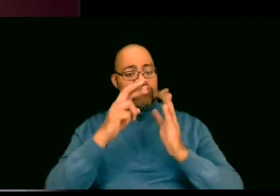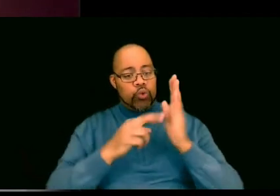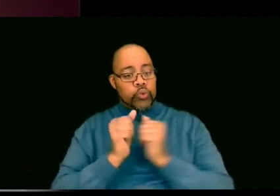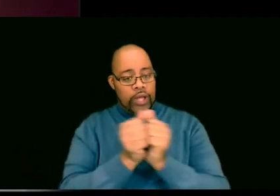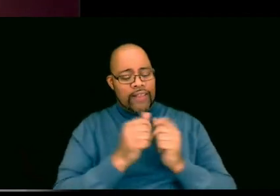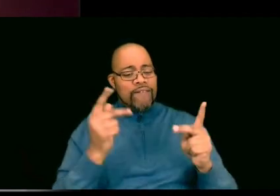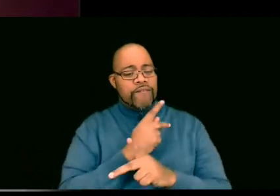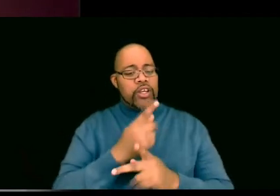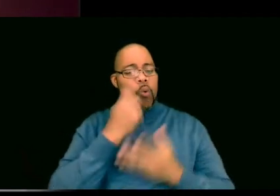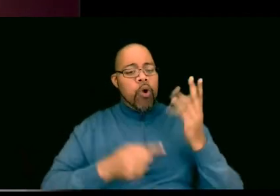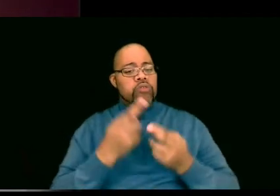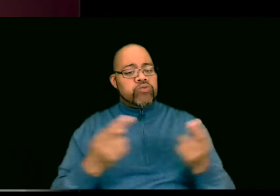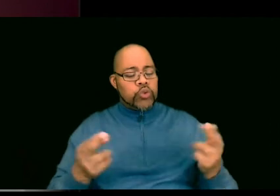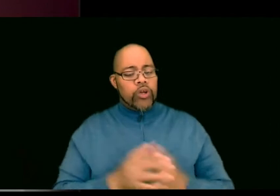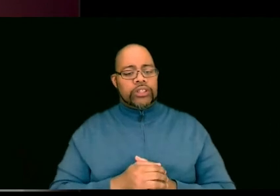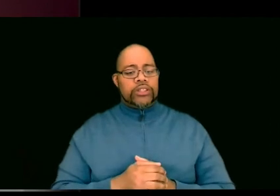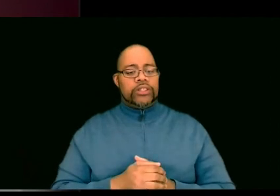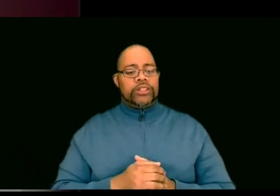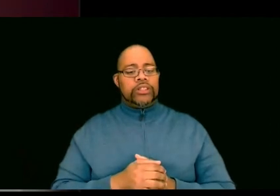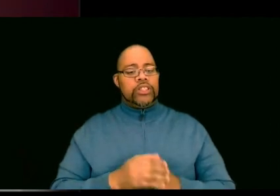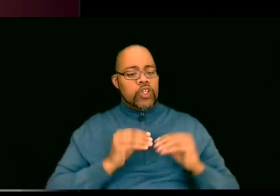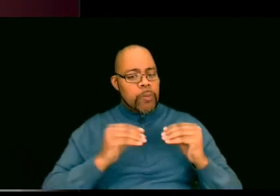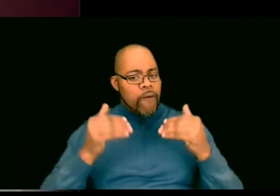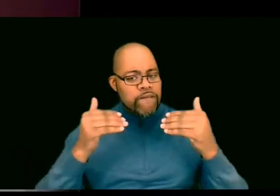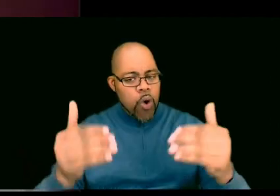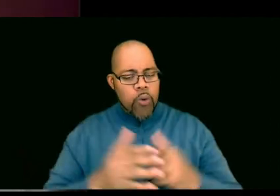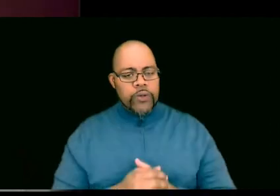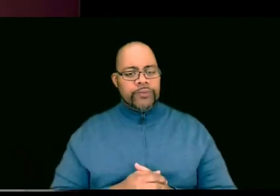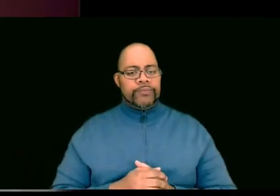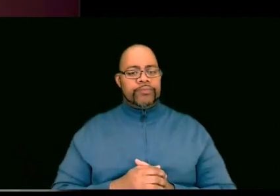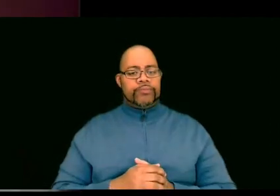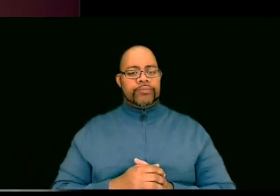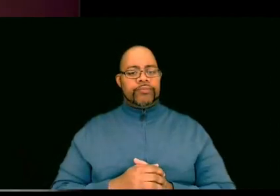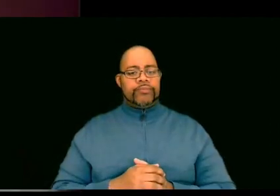rules together, figuring out what the resources are to move forward,